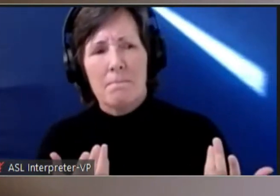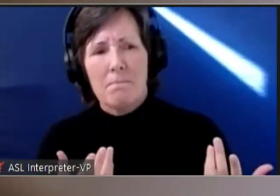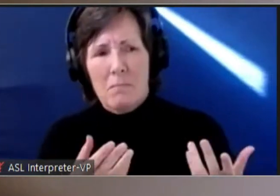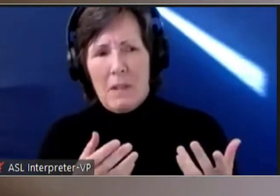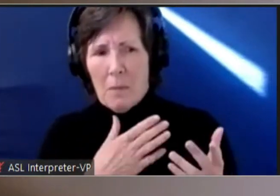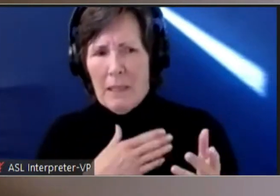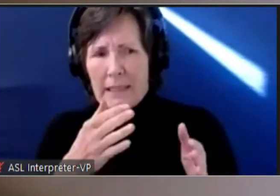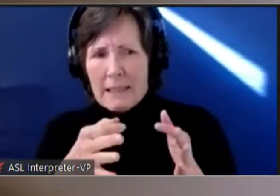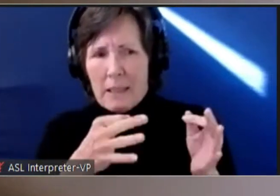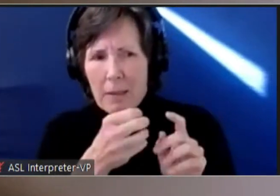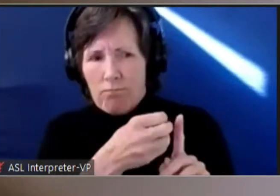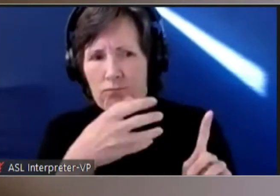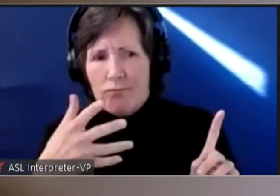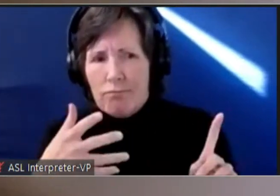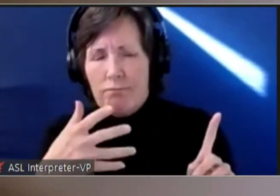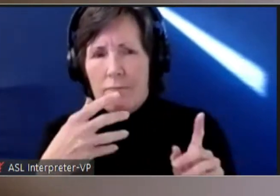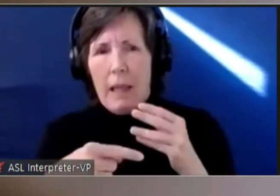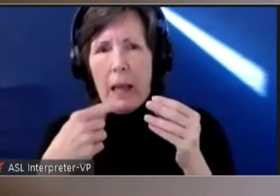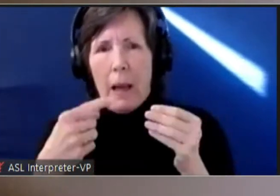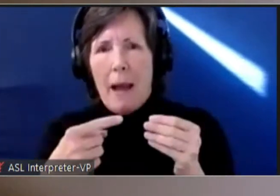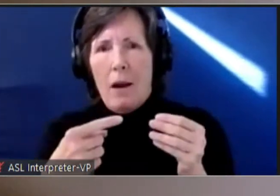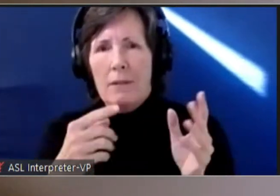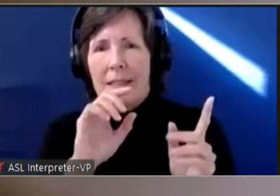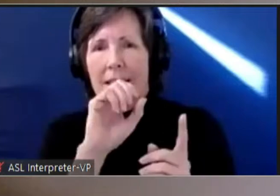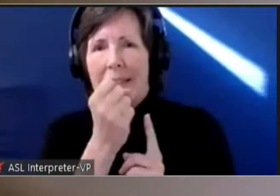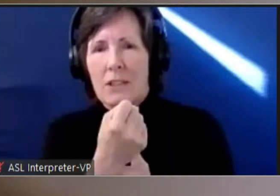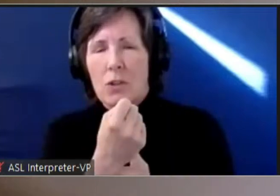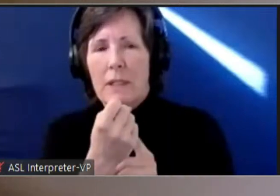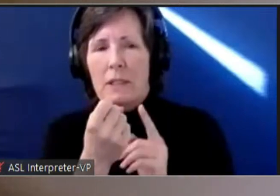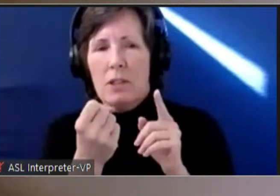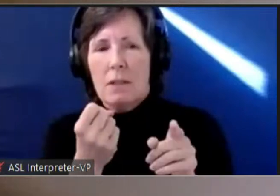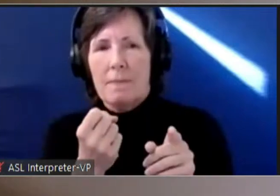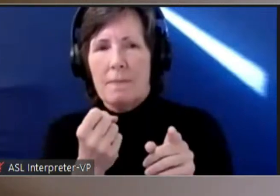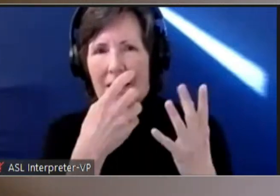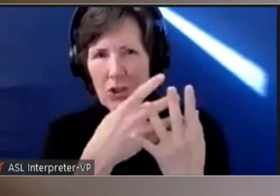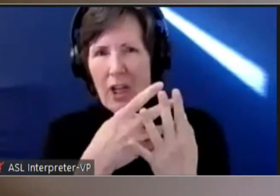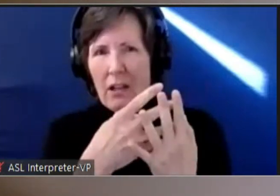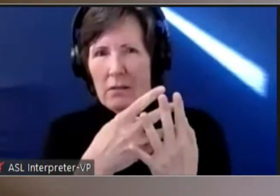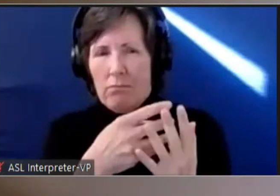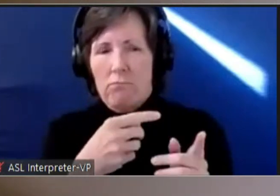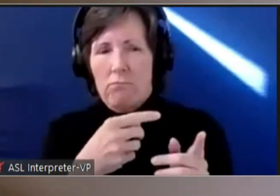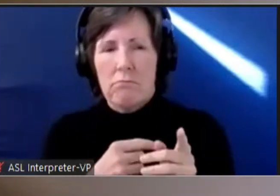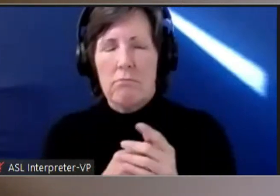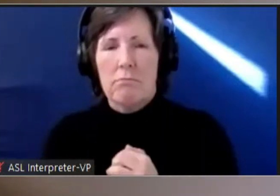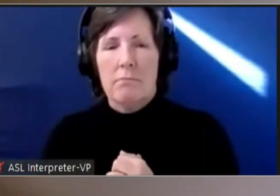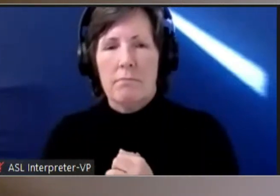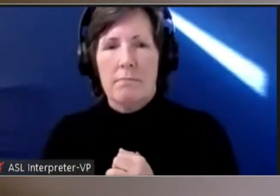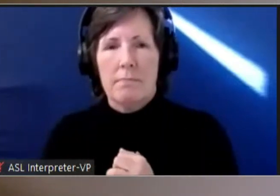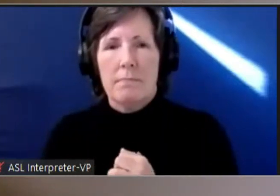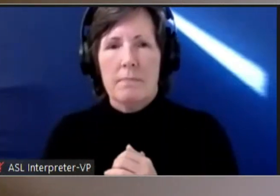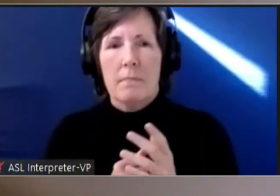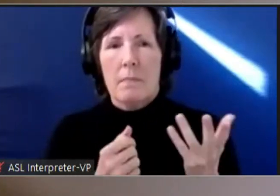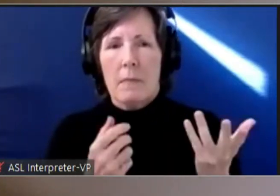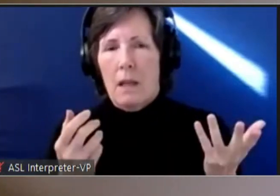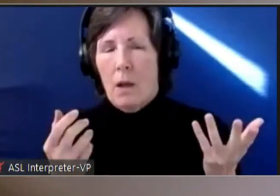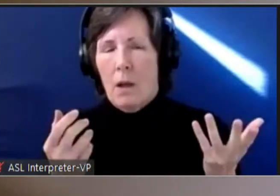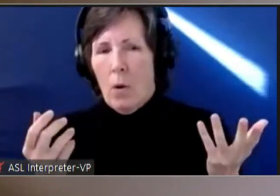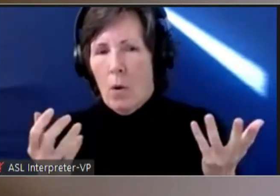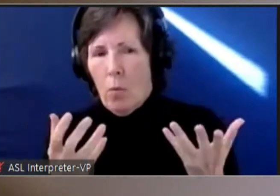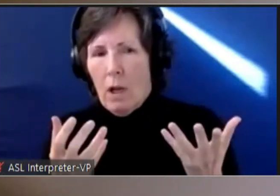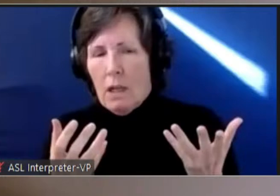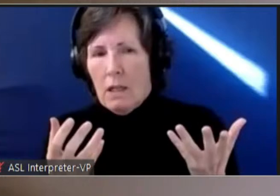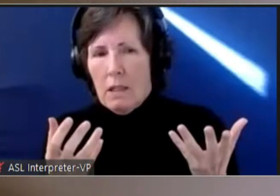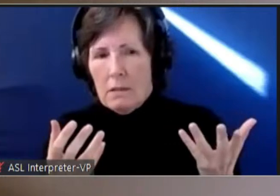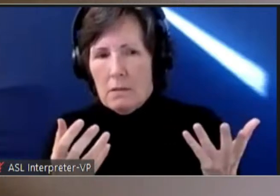bit on the situation in the jail and what the final stats